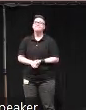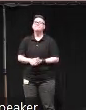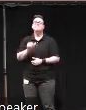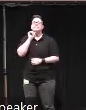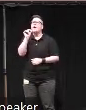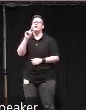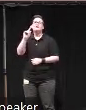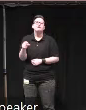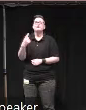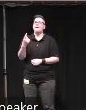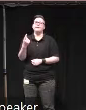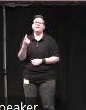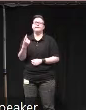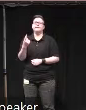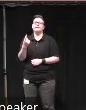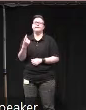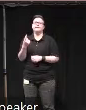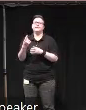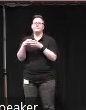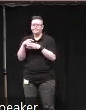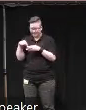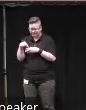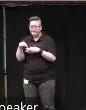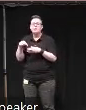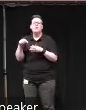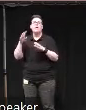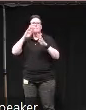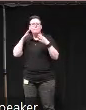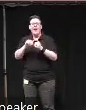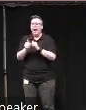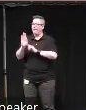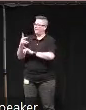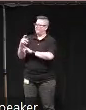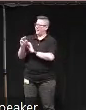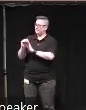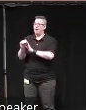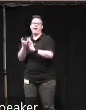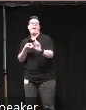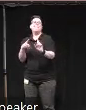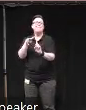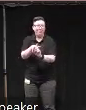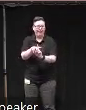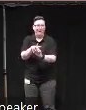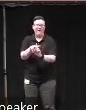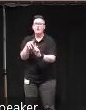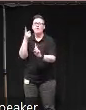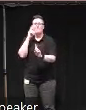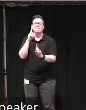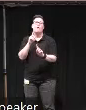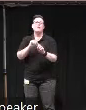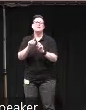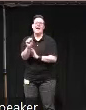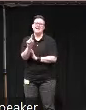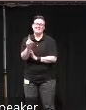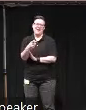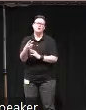beyond again and focus on the application of biopsychosocial model to address social